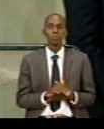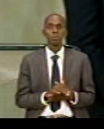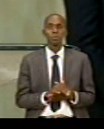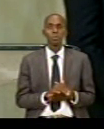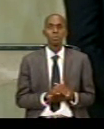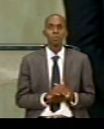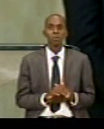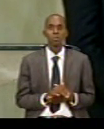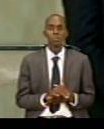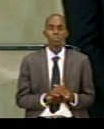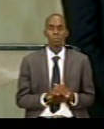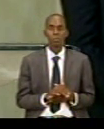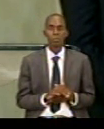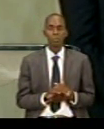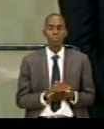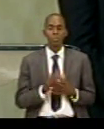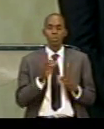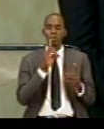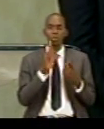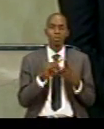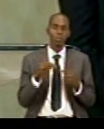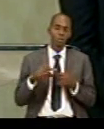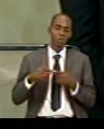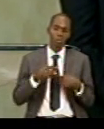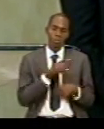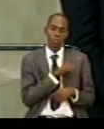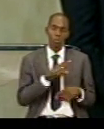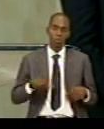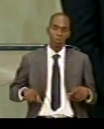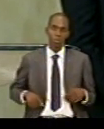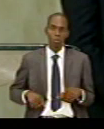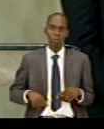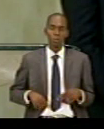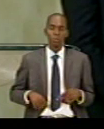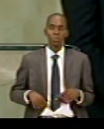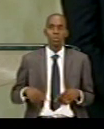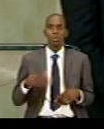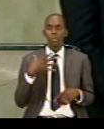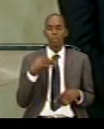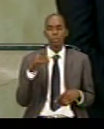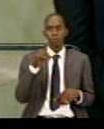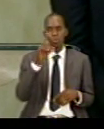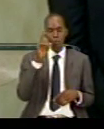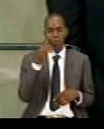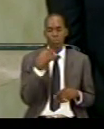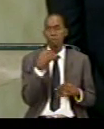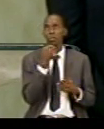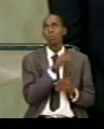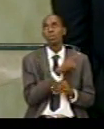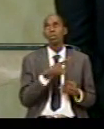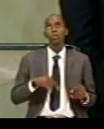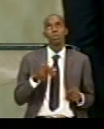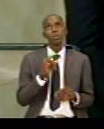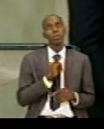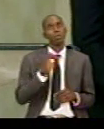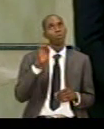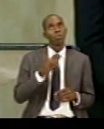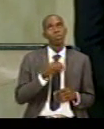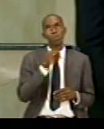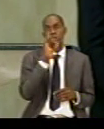Talk to the Lord from the bottom of your heart. I must not miss the rapture.